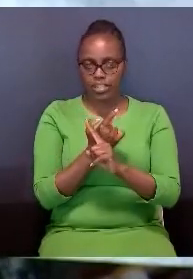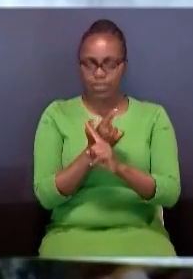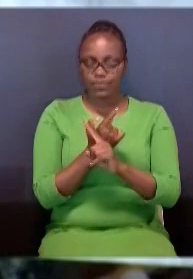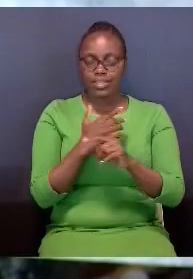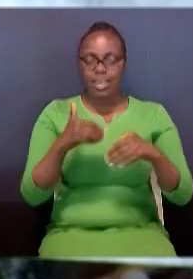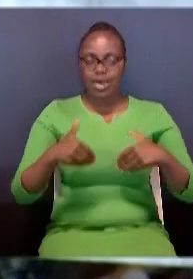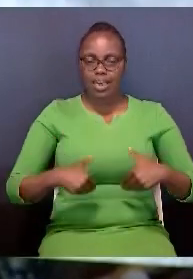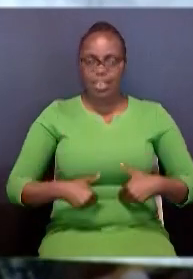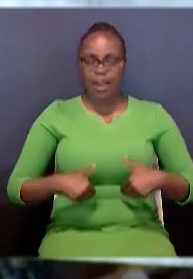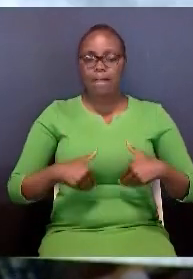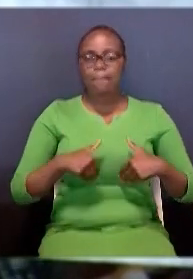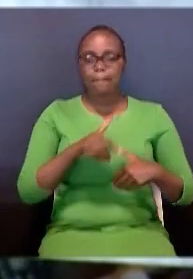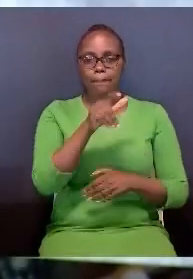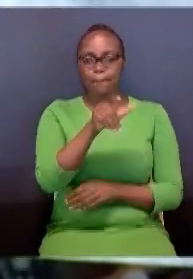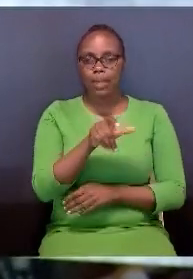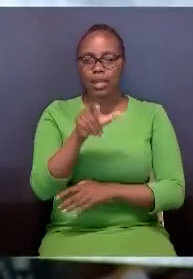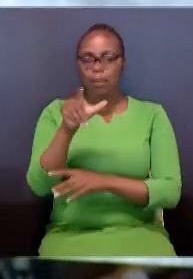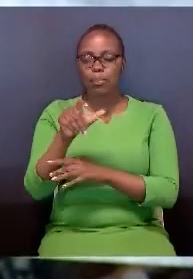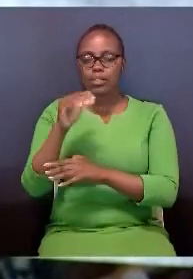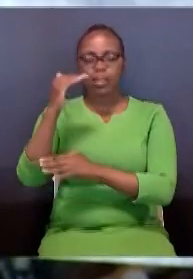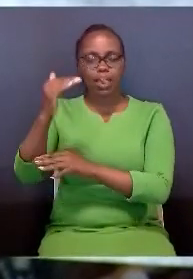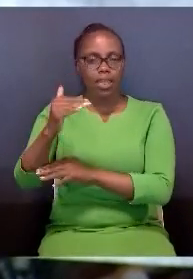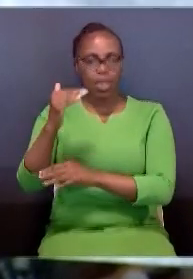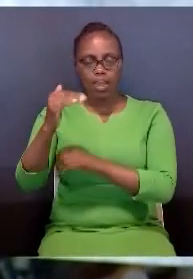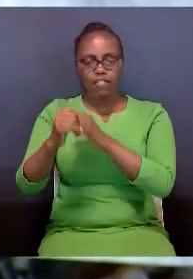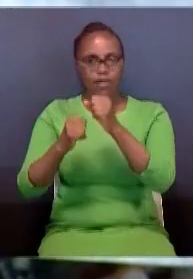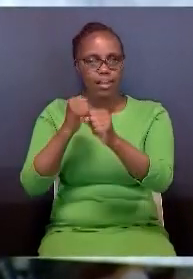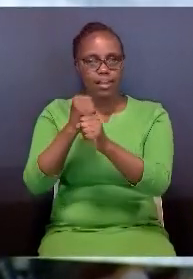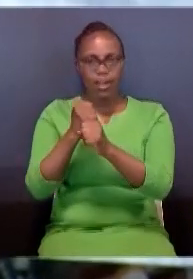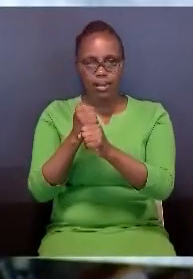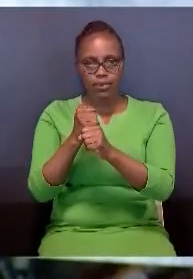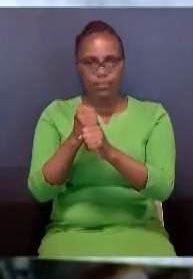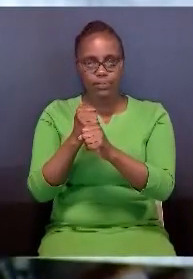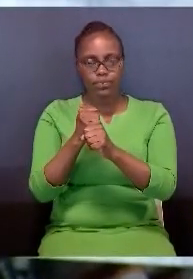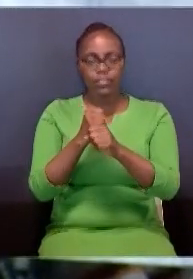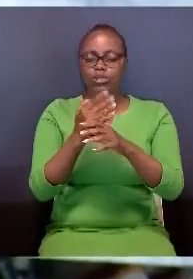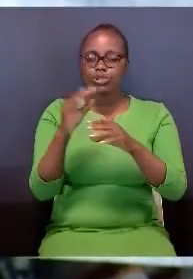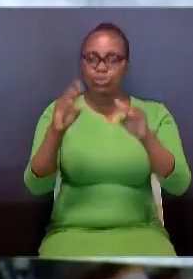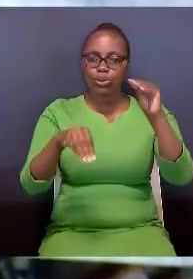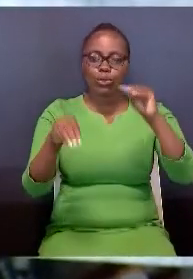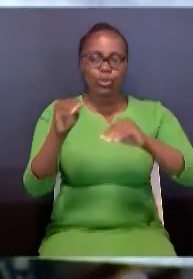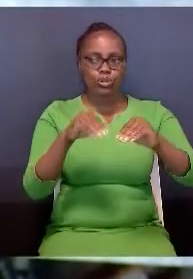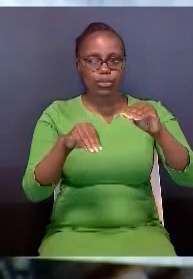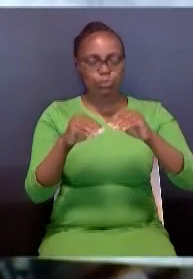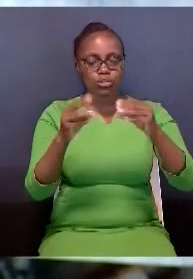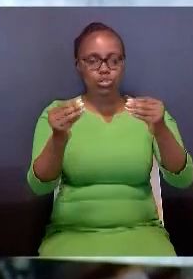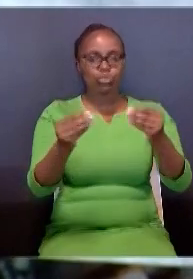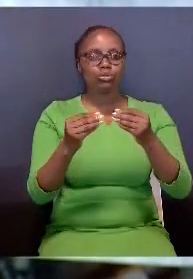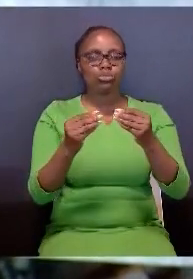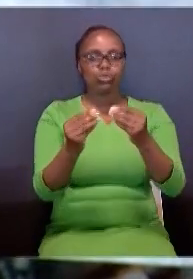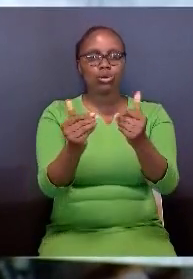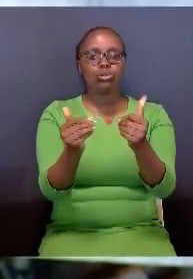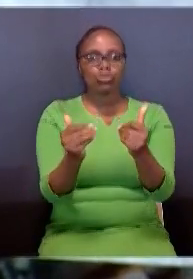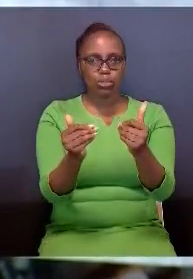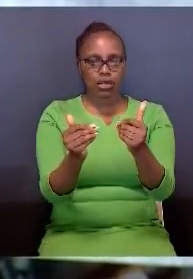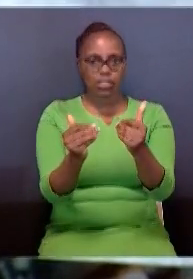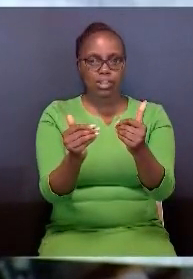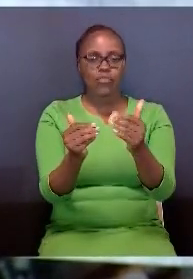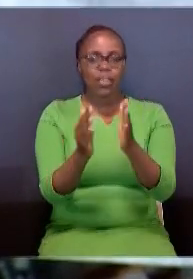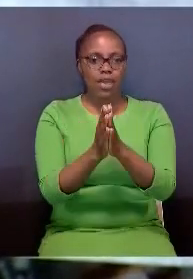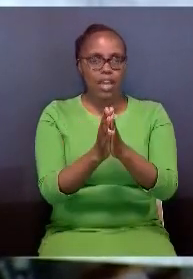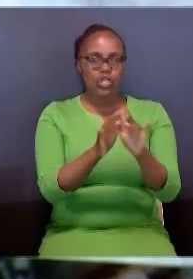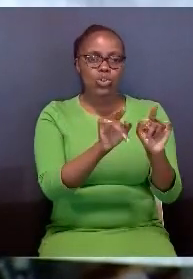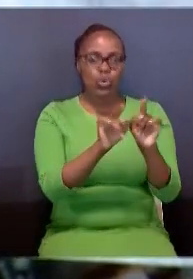of young people every year to contribute solutions